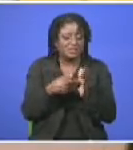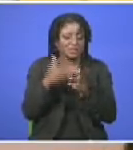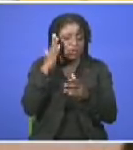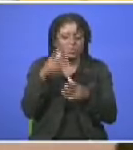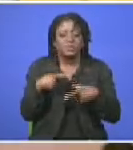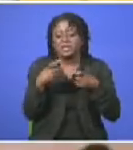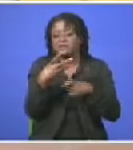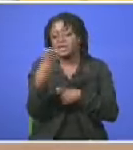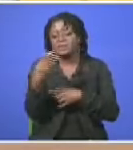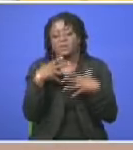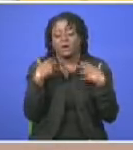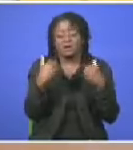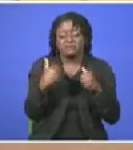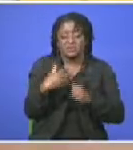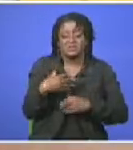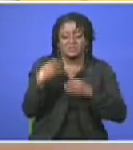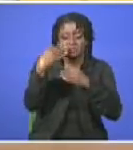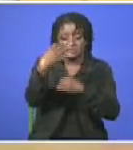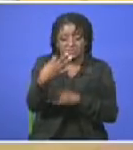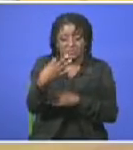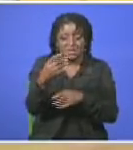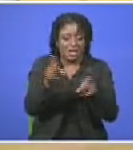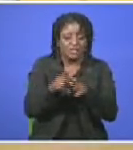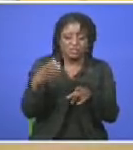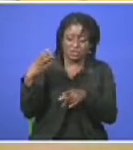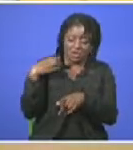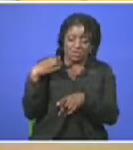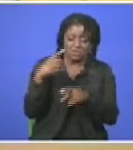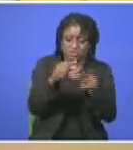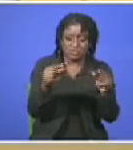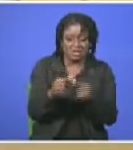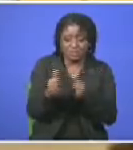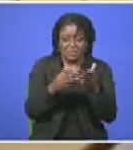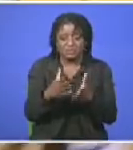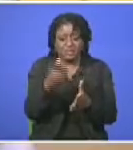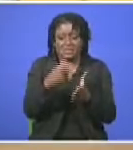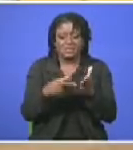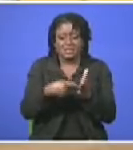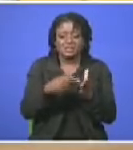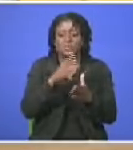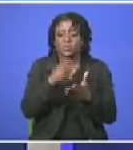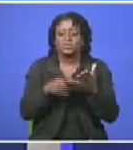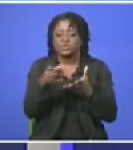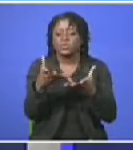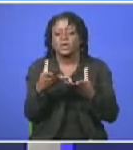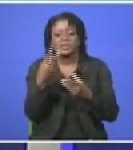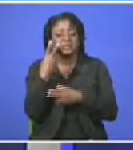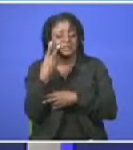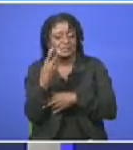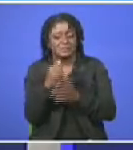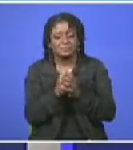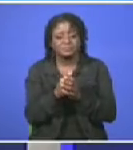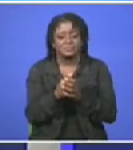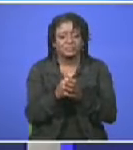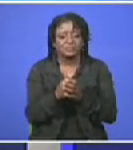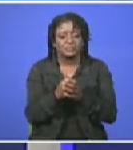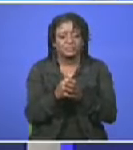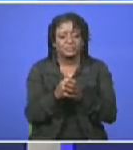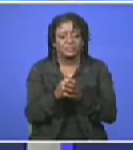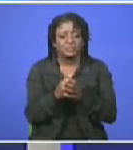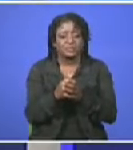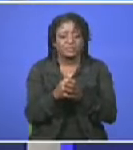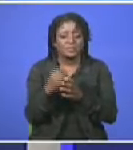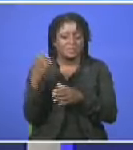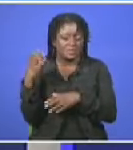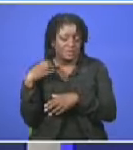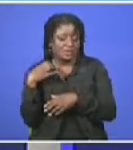forward as a coach, as a general manager who made the pick. This is what you want to see. Coach Yolette McPhee-McQuinn ready to